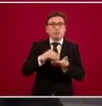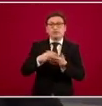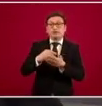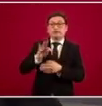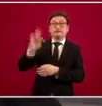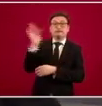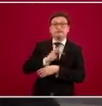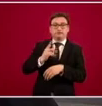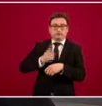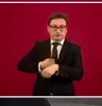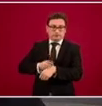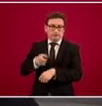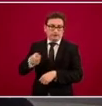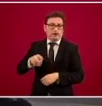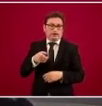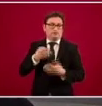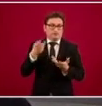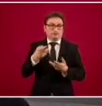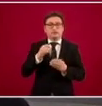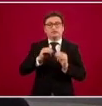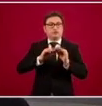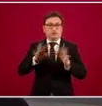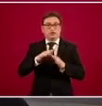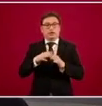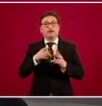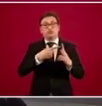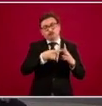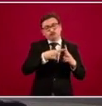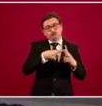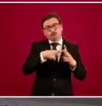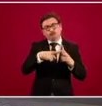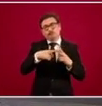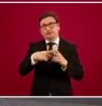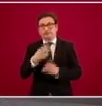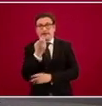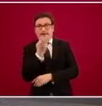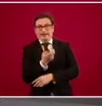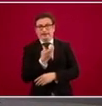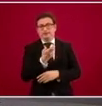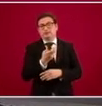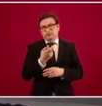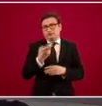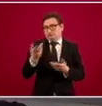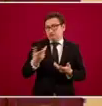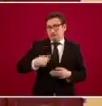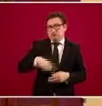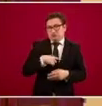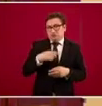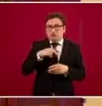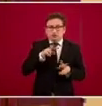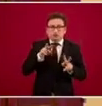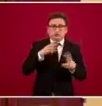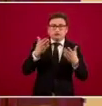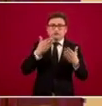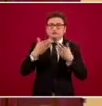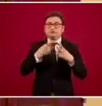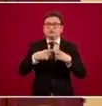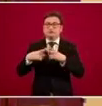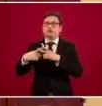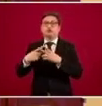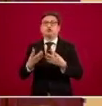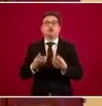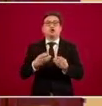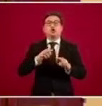every 24 hours. So every 24 hours we can access this online database and have the